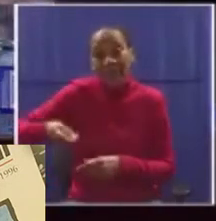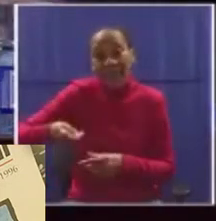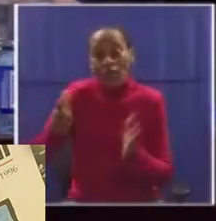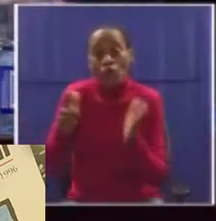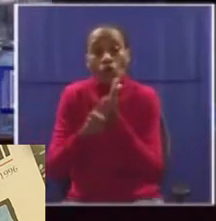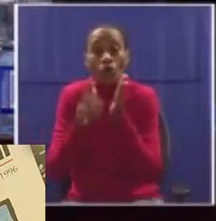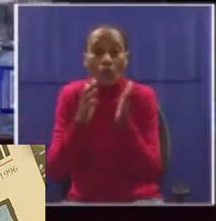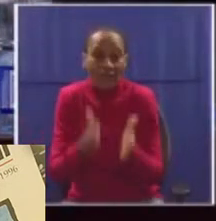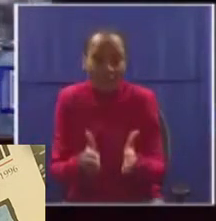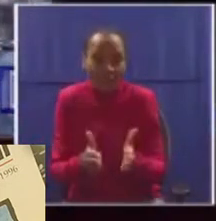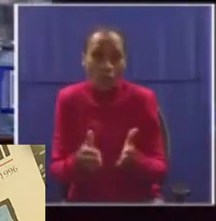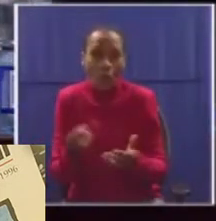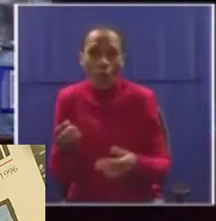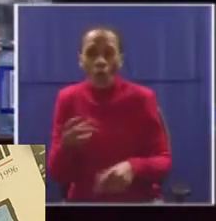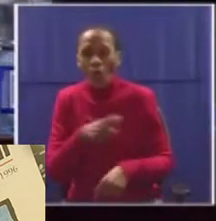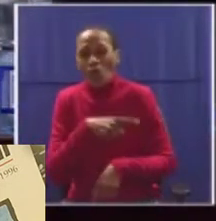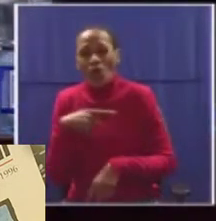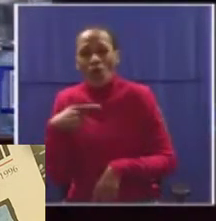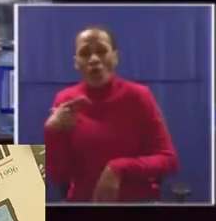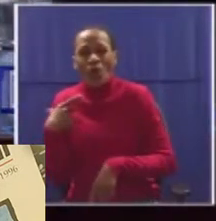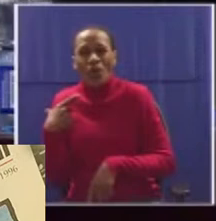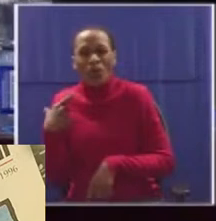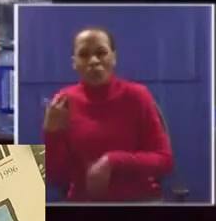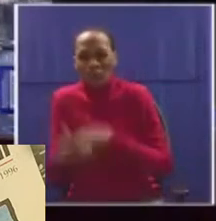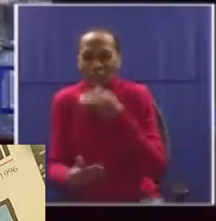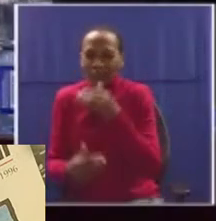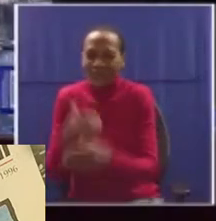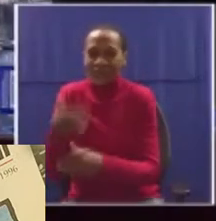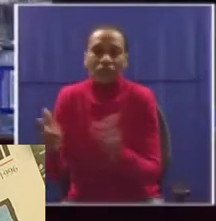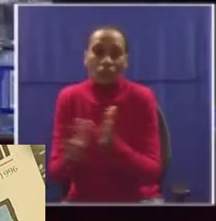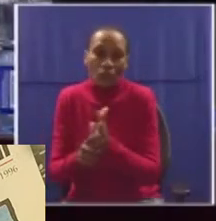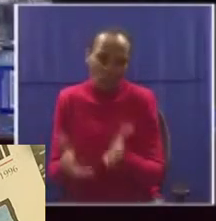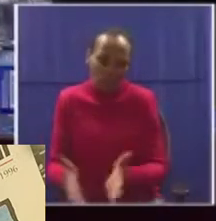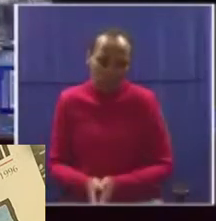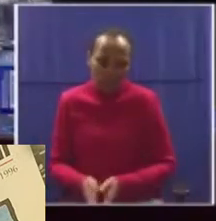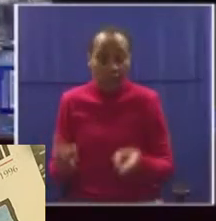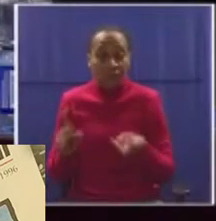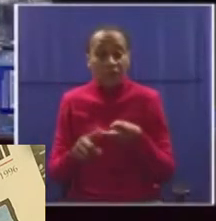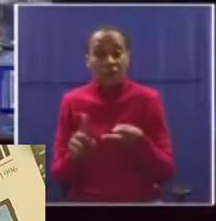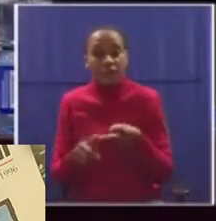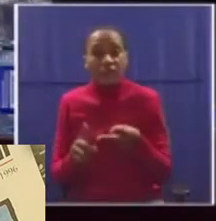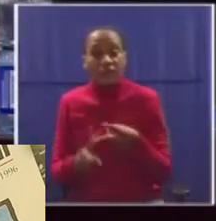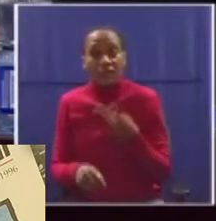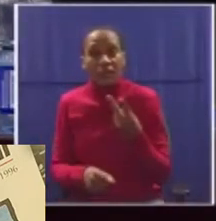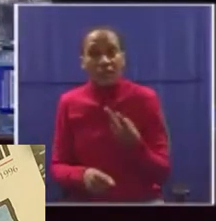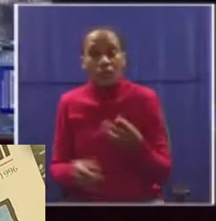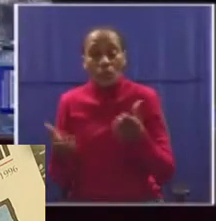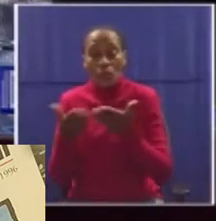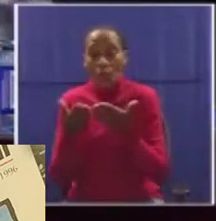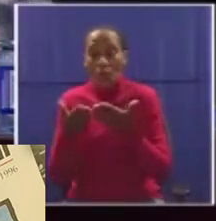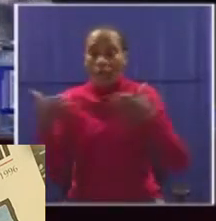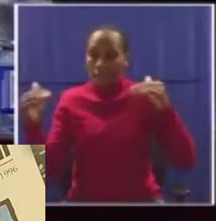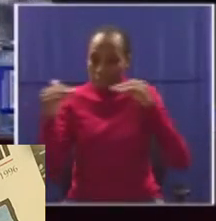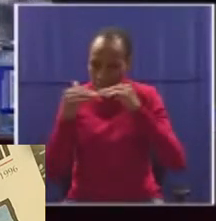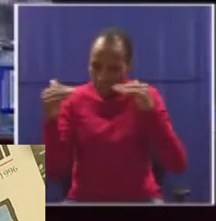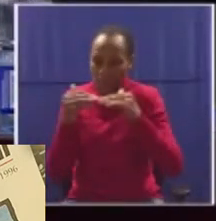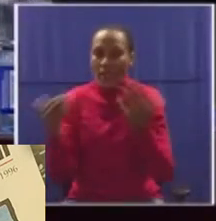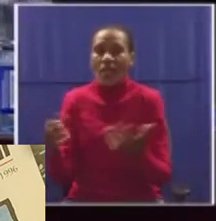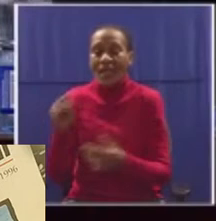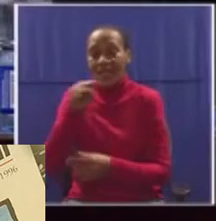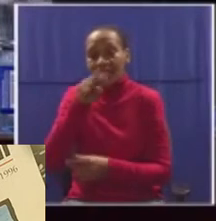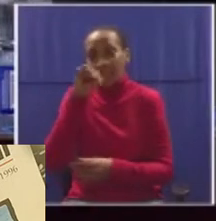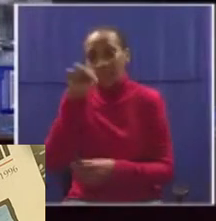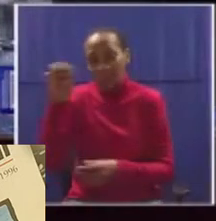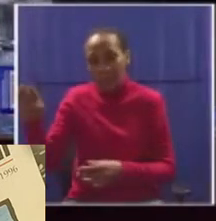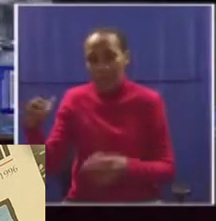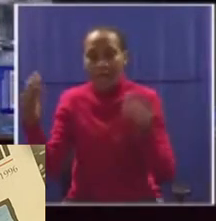fees or linkedly legal proceedings second they will label the playing fields for smbm East